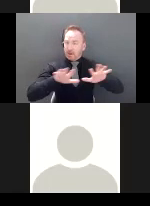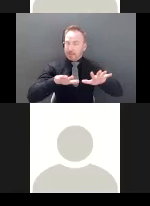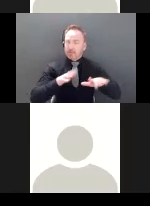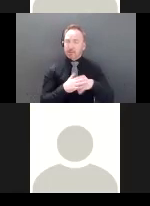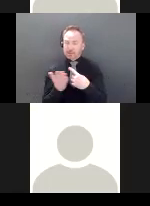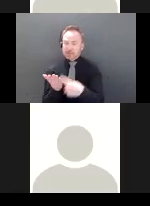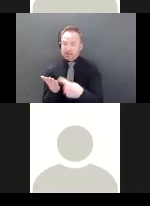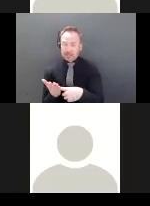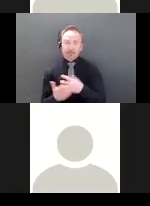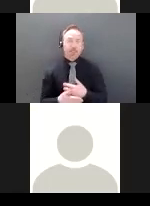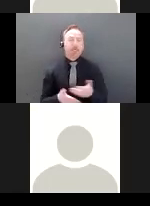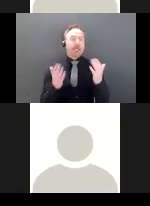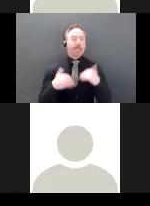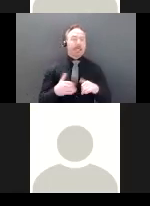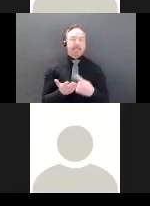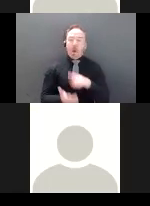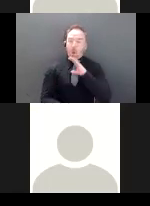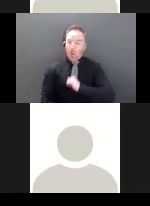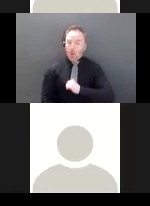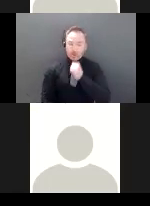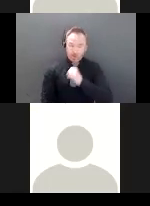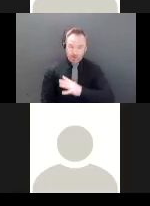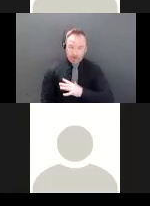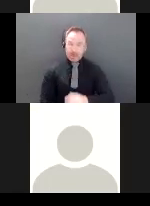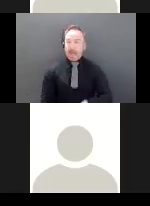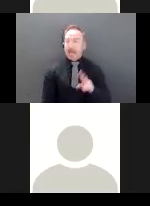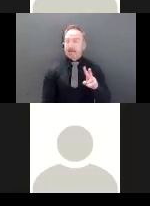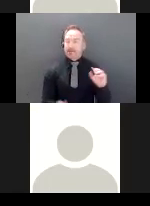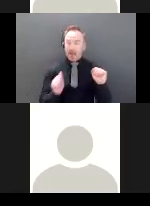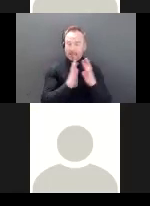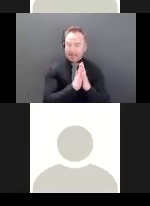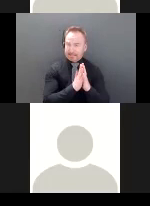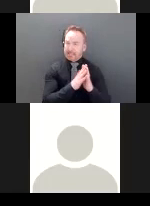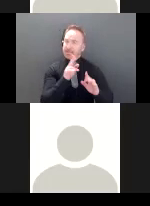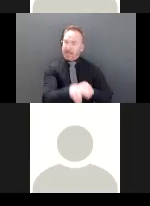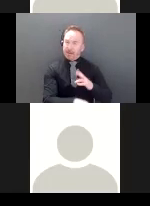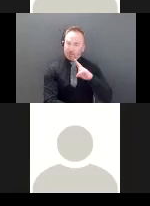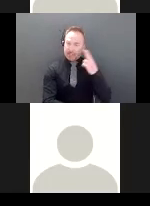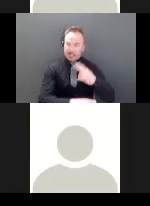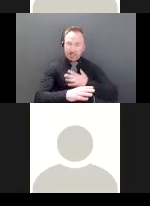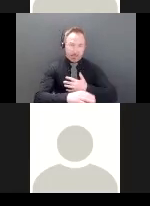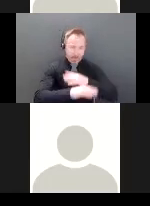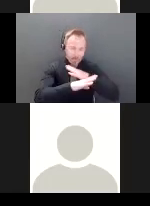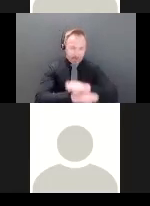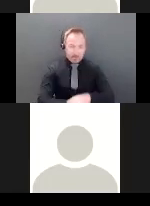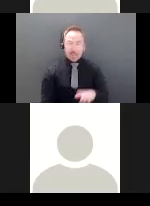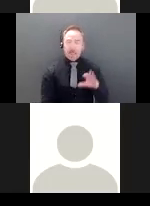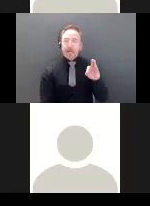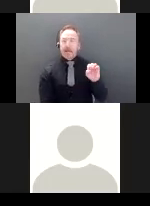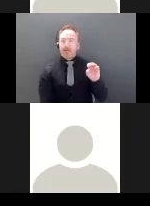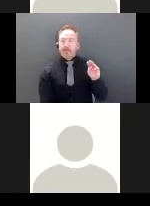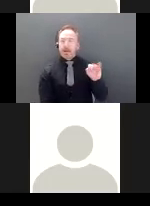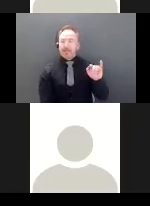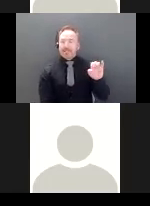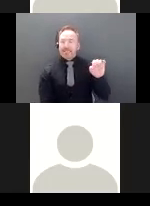about older women and gender-based violence and unique barriers. Femicide and older women in Ontario, we want to really